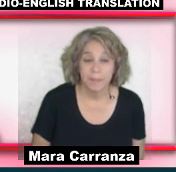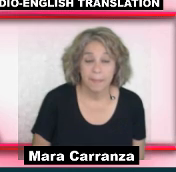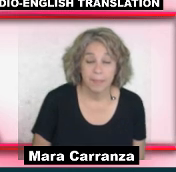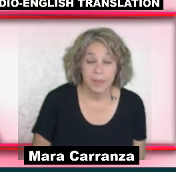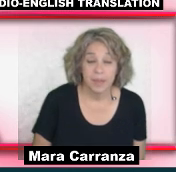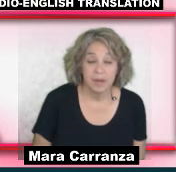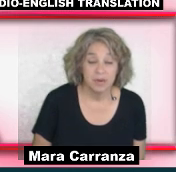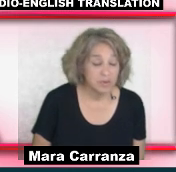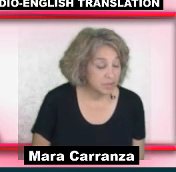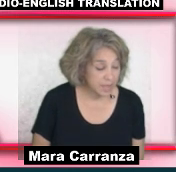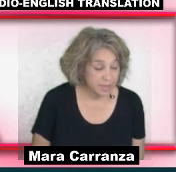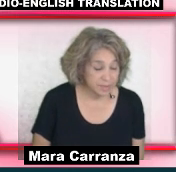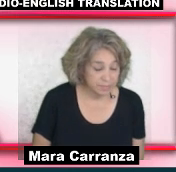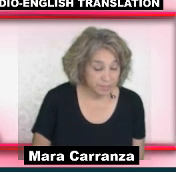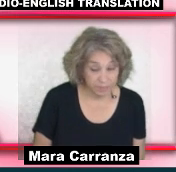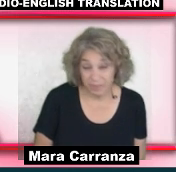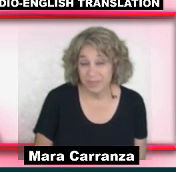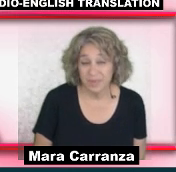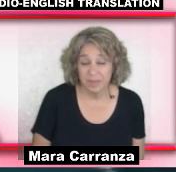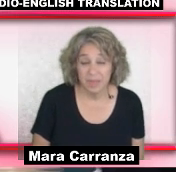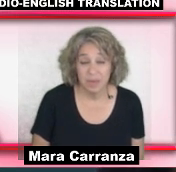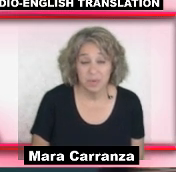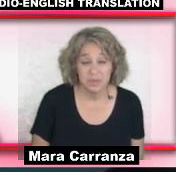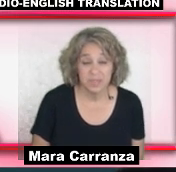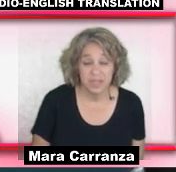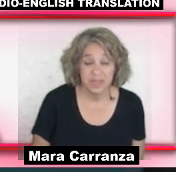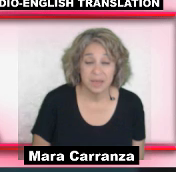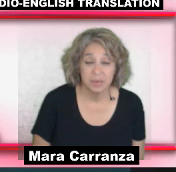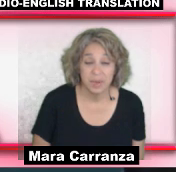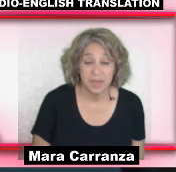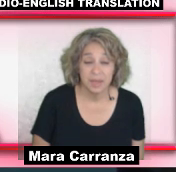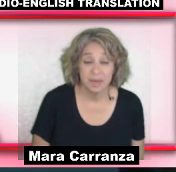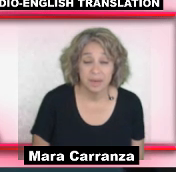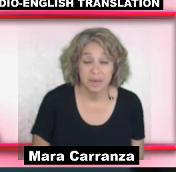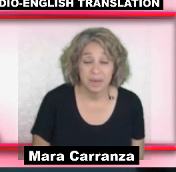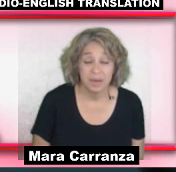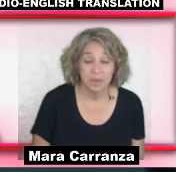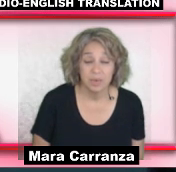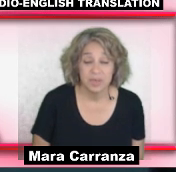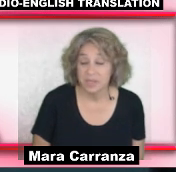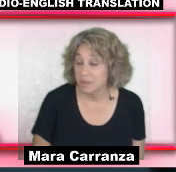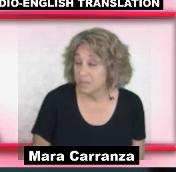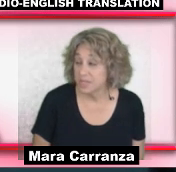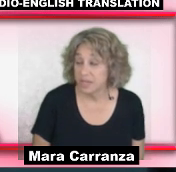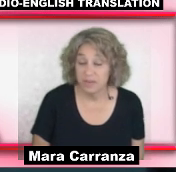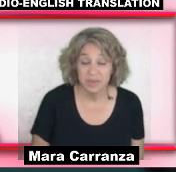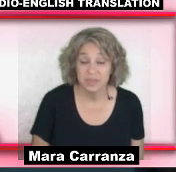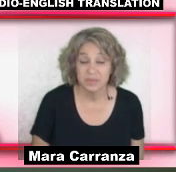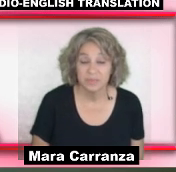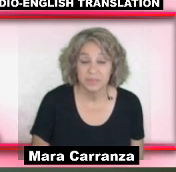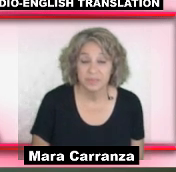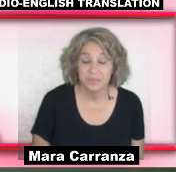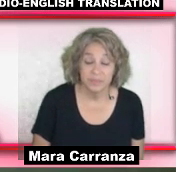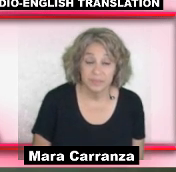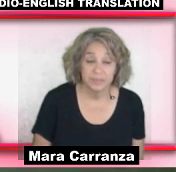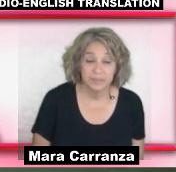¿Para qué? In order that no vayan a andar diciendo they de que won't say that we somos iguales. Were the same as the others. Ya.